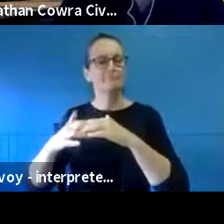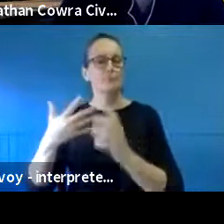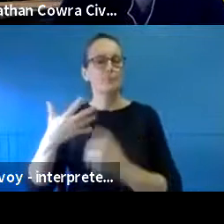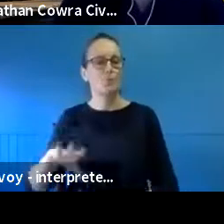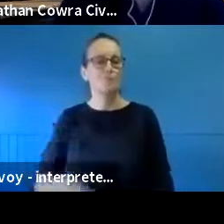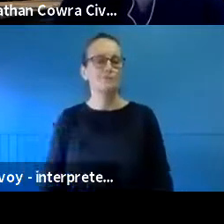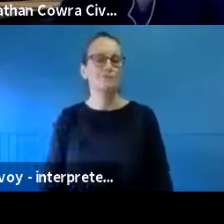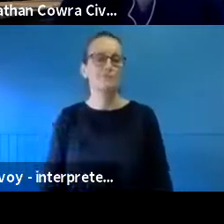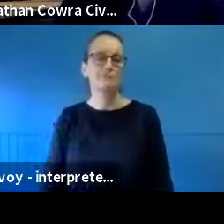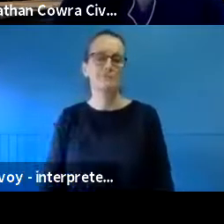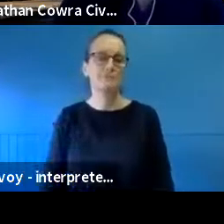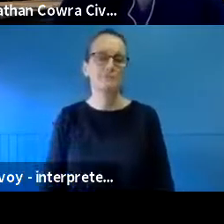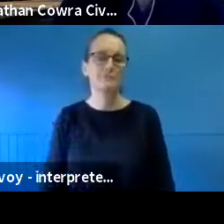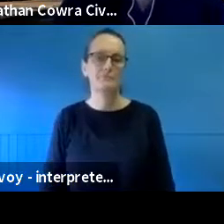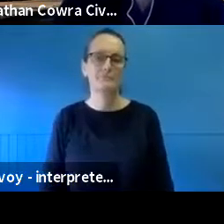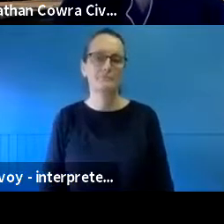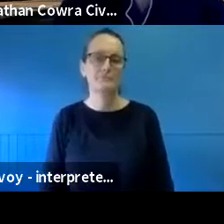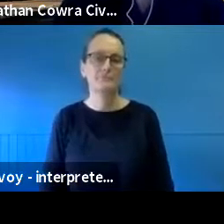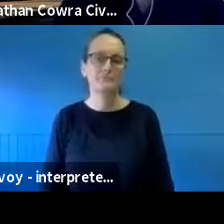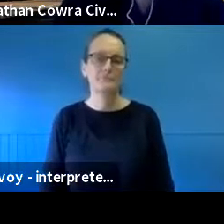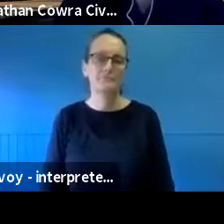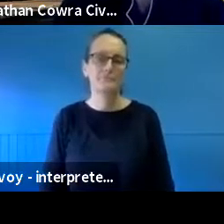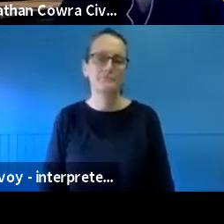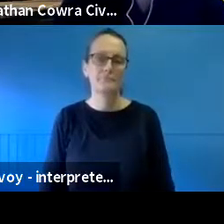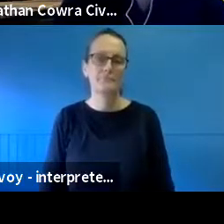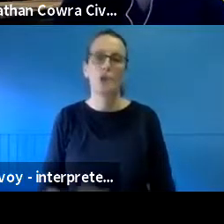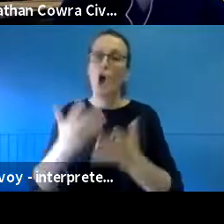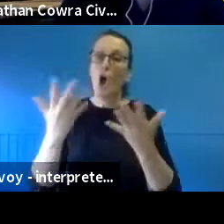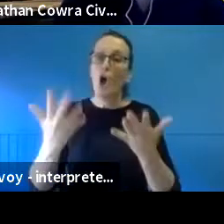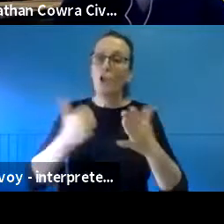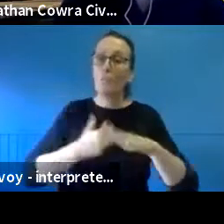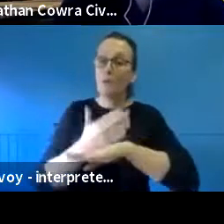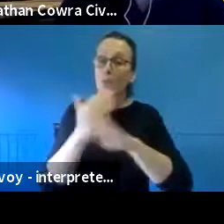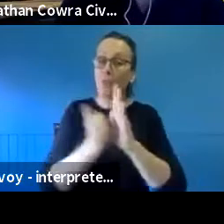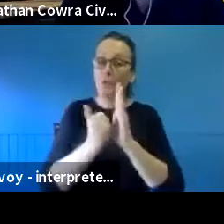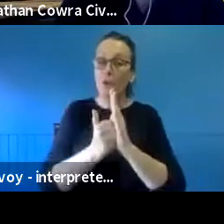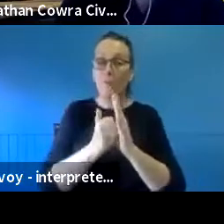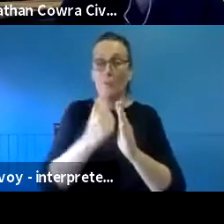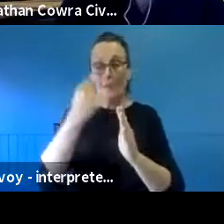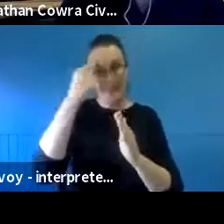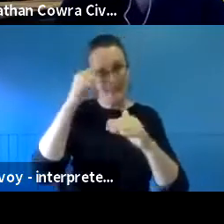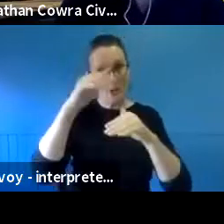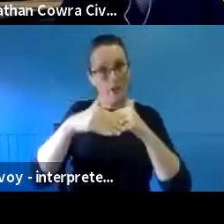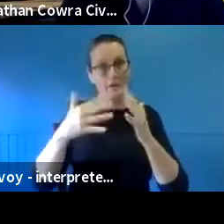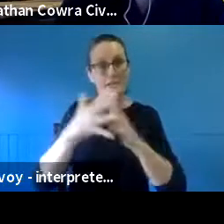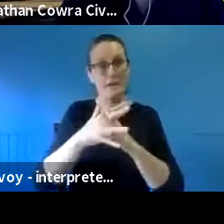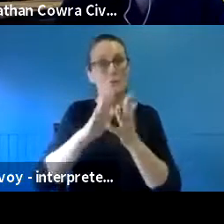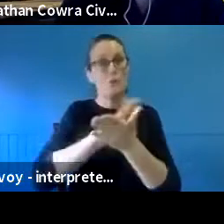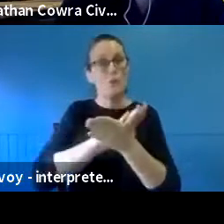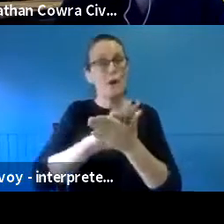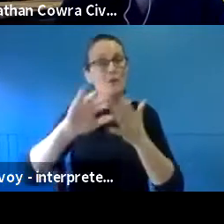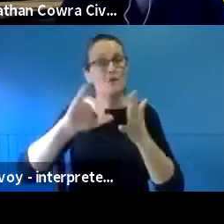A lot of the things I do workshops in though have a lot of health and safety issues. So trying to translate them across